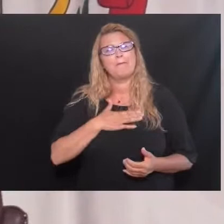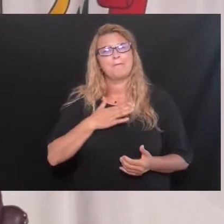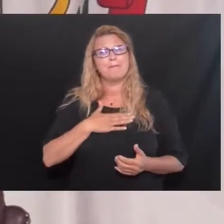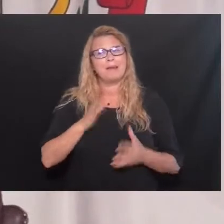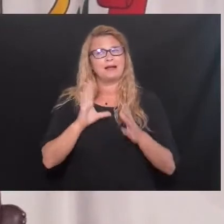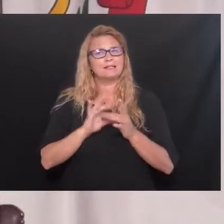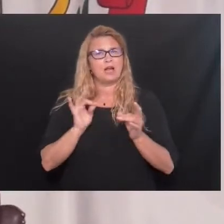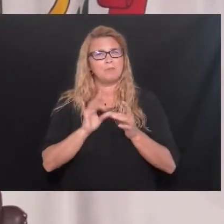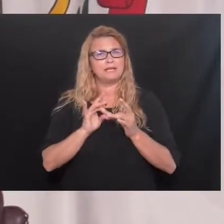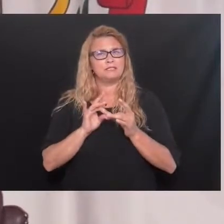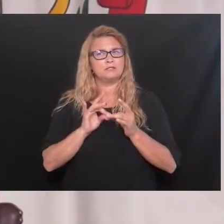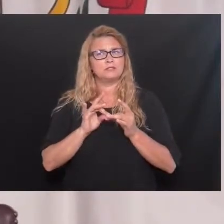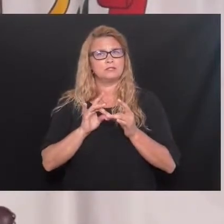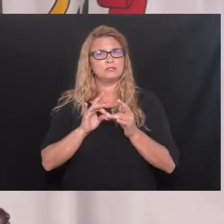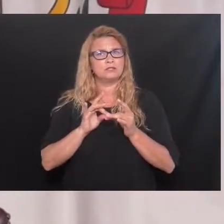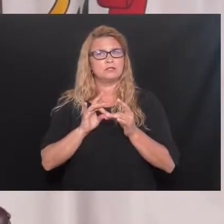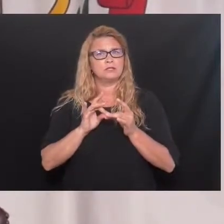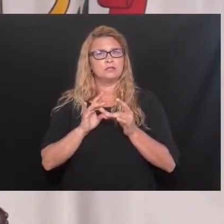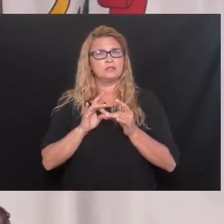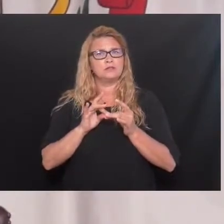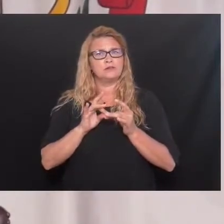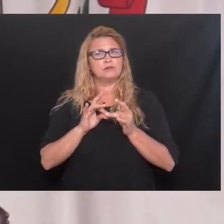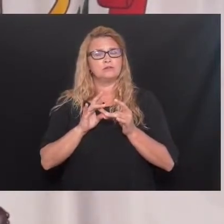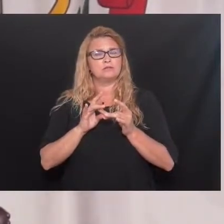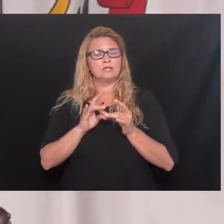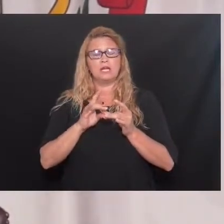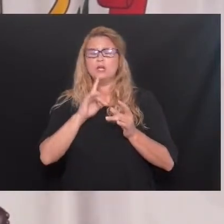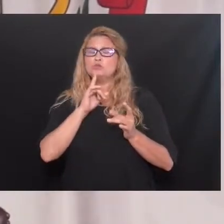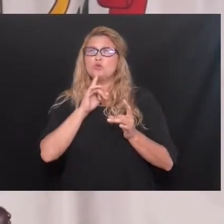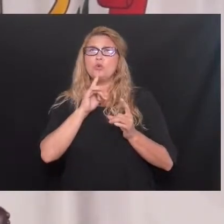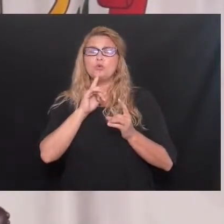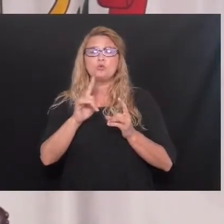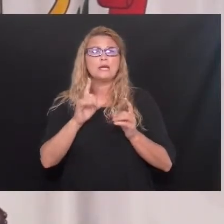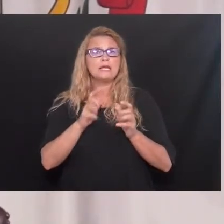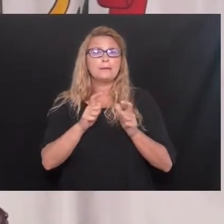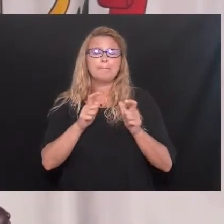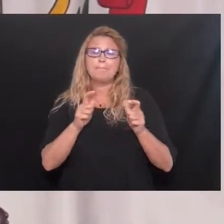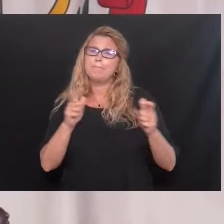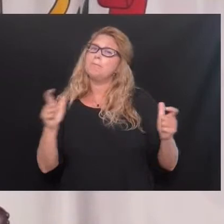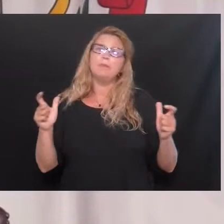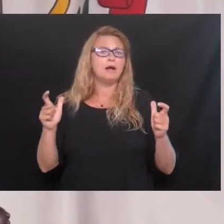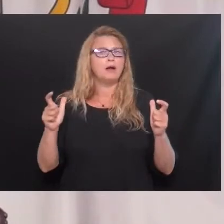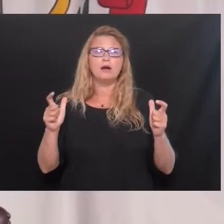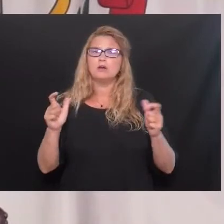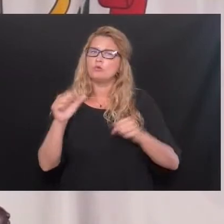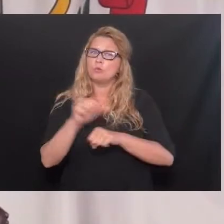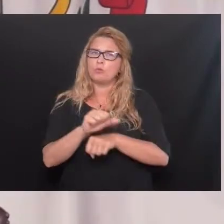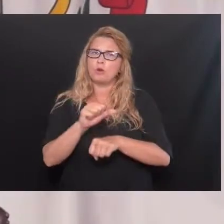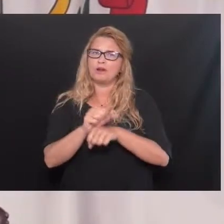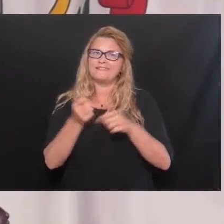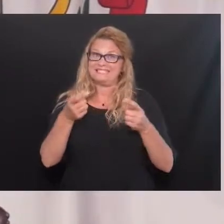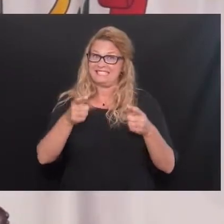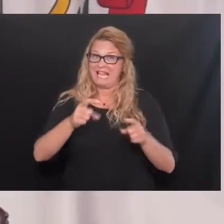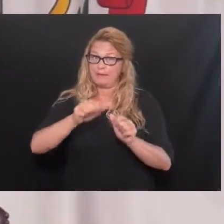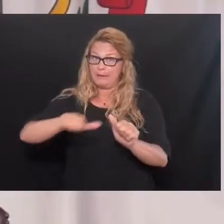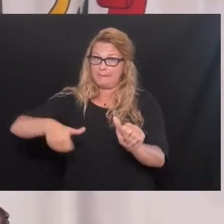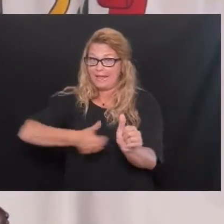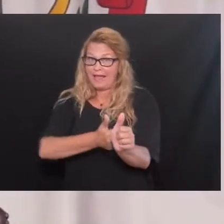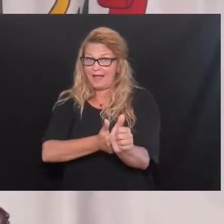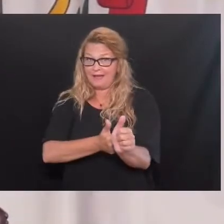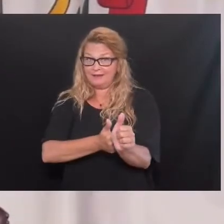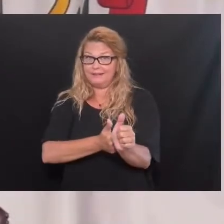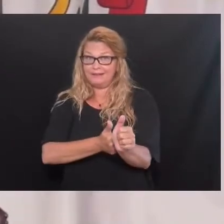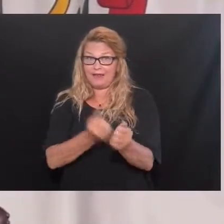Mark, there has been an incredible amount of work that's going on behind the scenes and in every